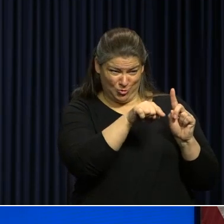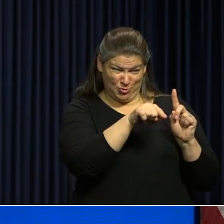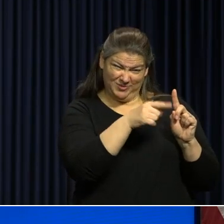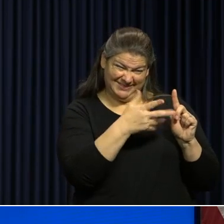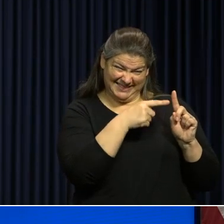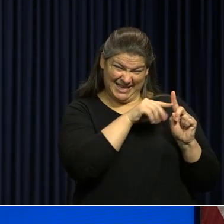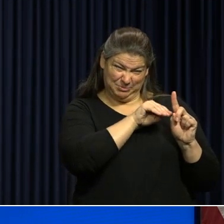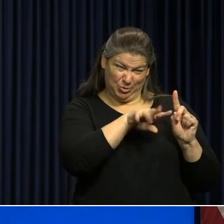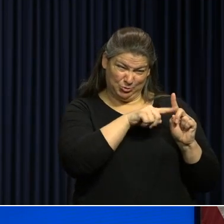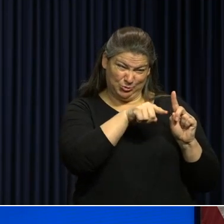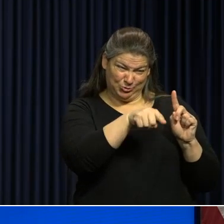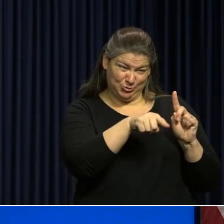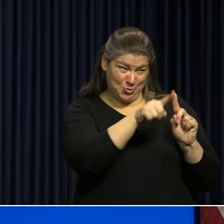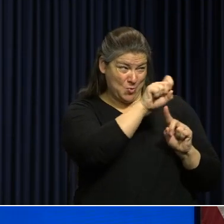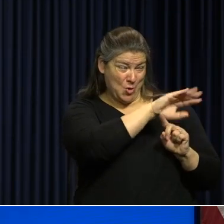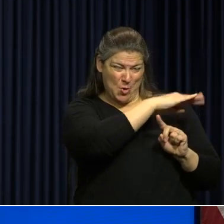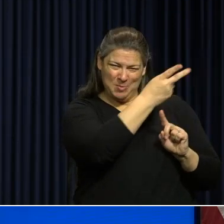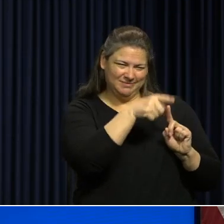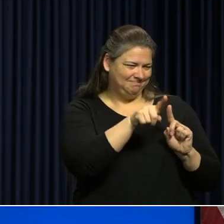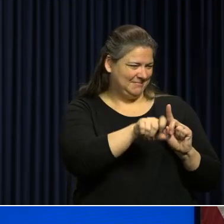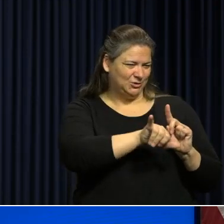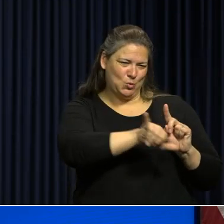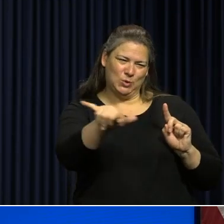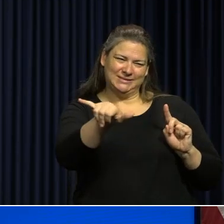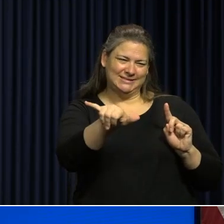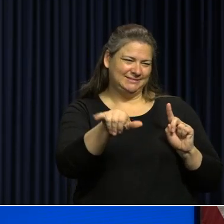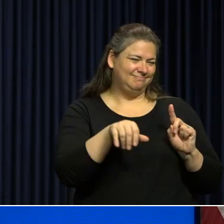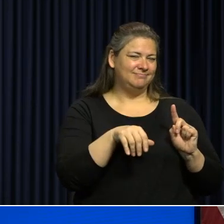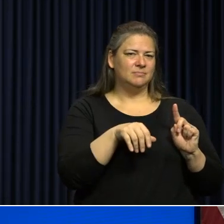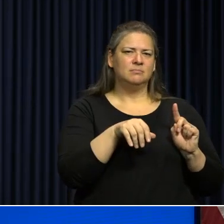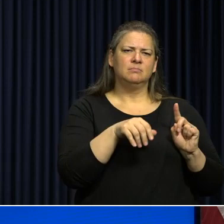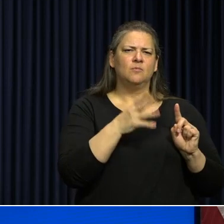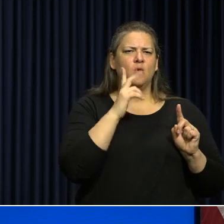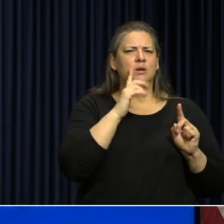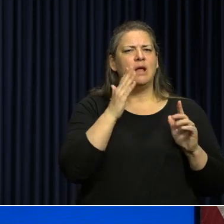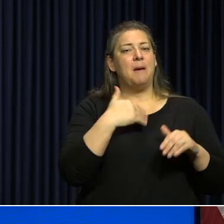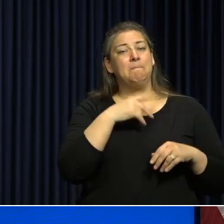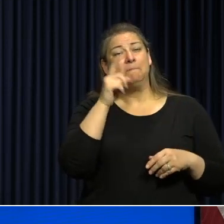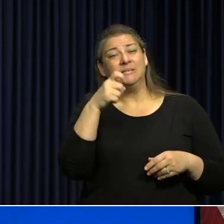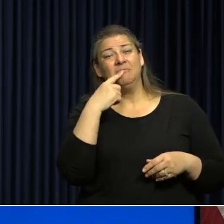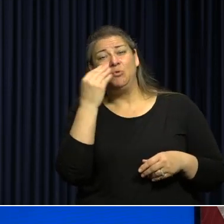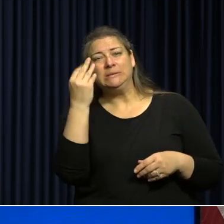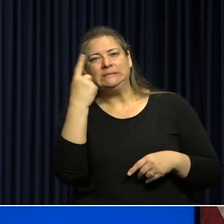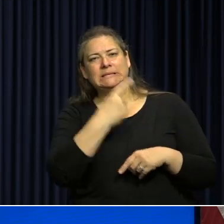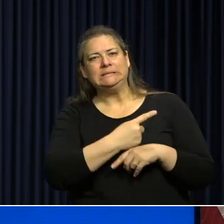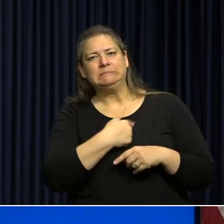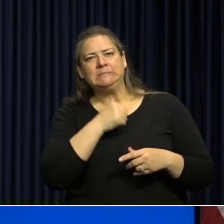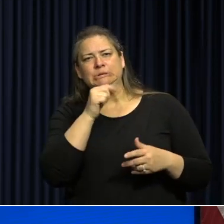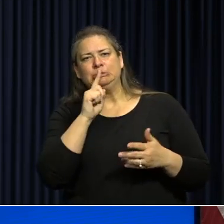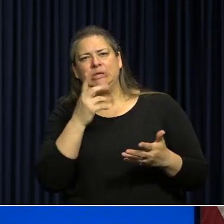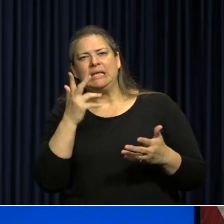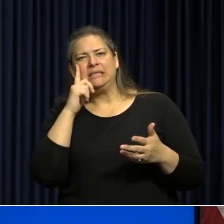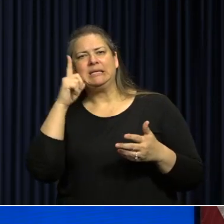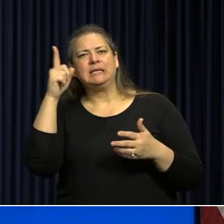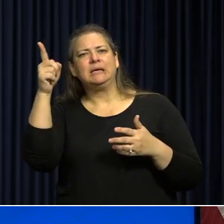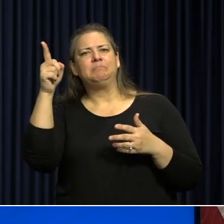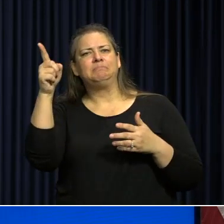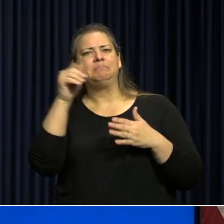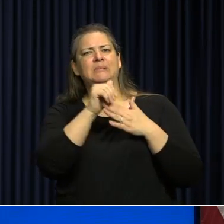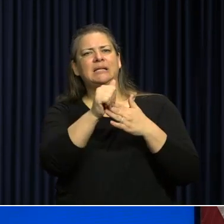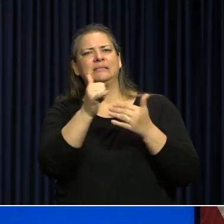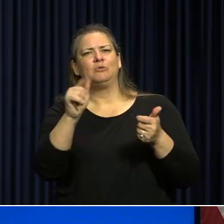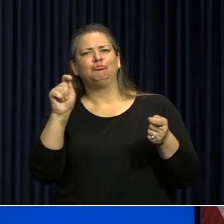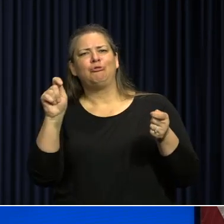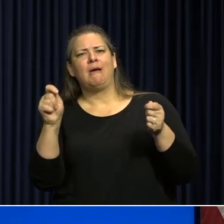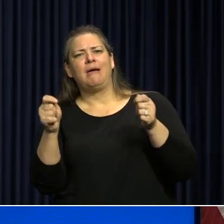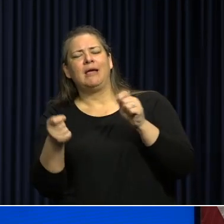tomorrow even though your work is now reopened. You got to quarantine for a certain period of time. I don't want to say 14 days because the guidance is changing on that. And as